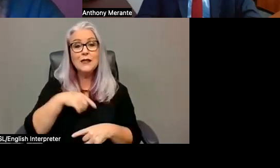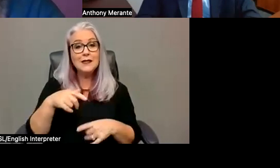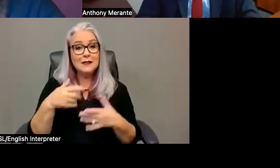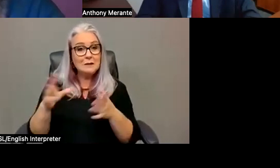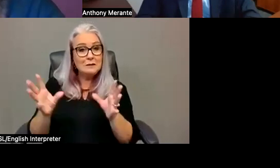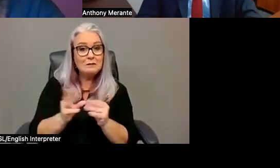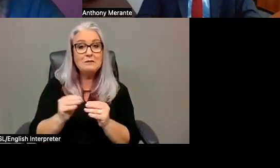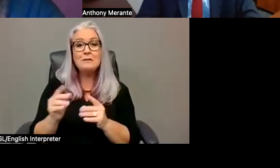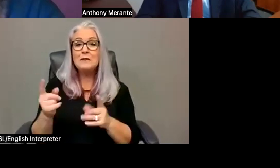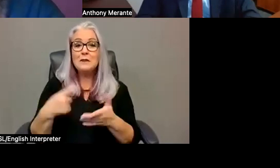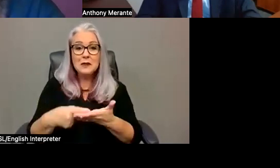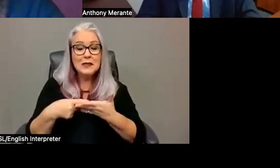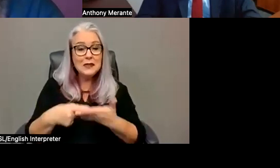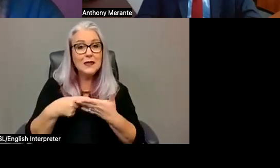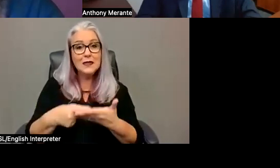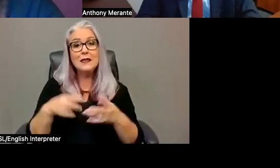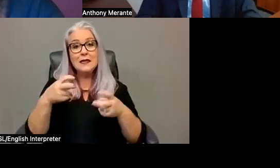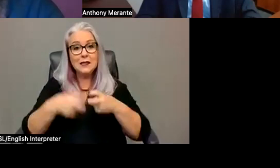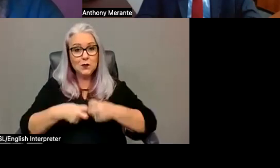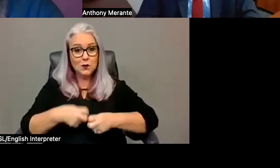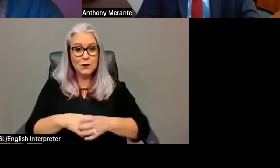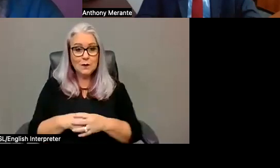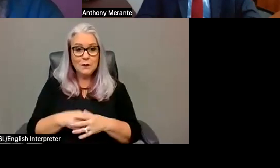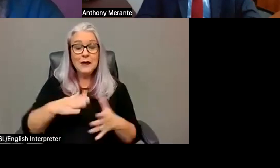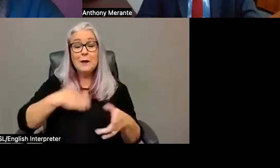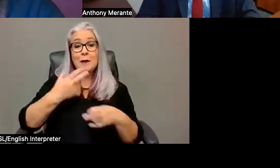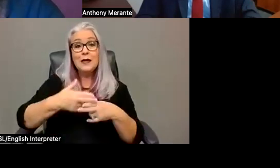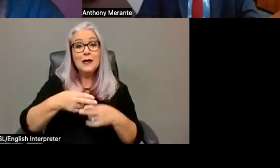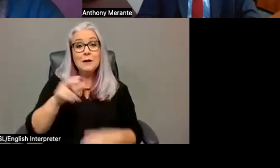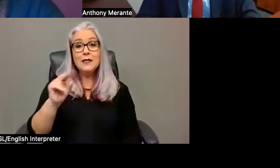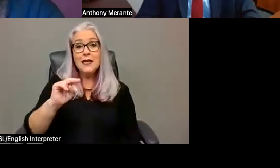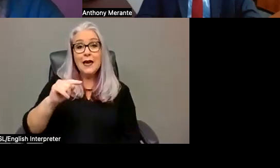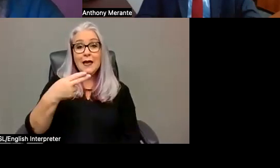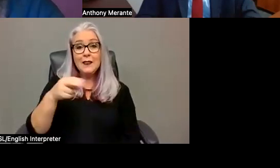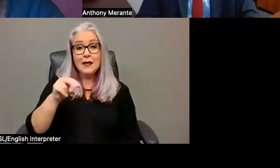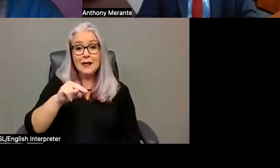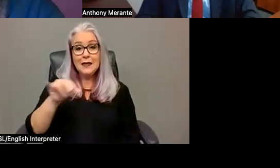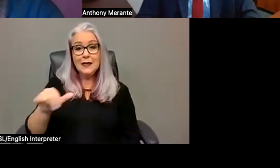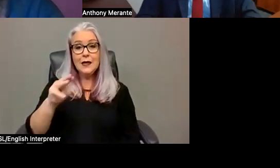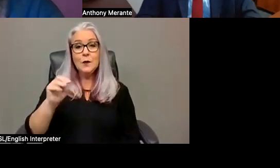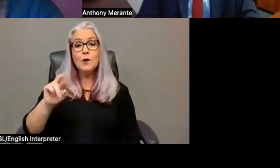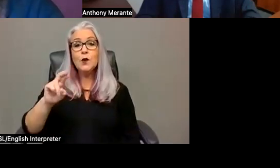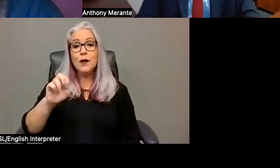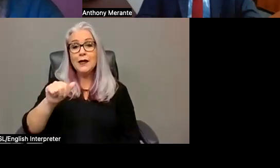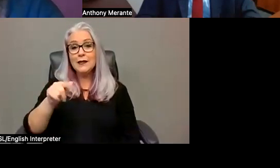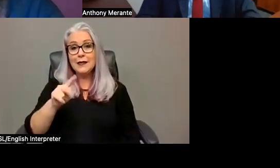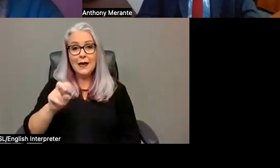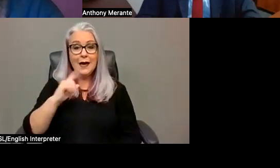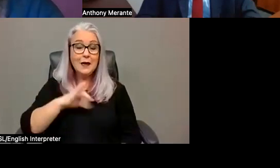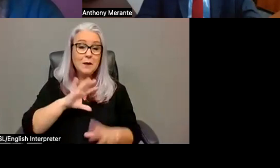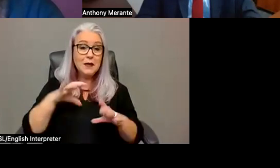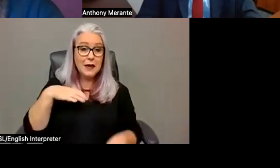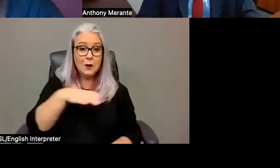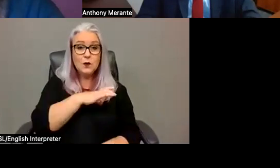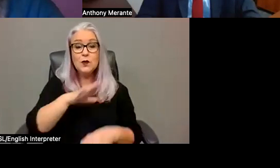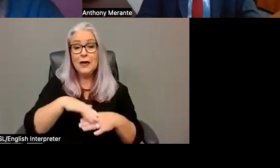forward to discussing the issues. My name is Anthony Merante. I am the councilman from the 6th district. I've been on the council for